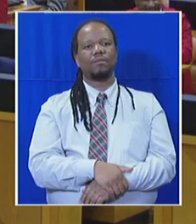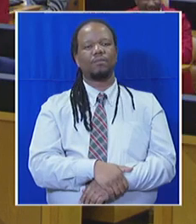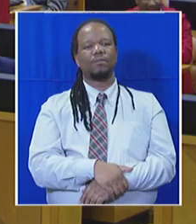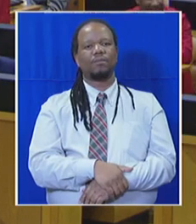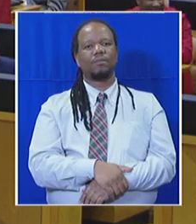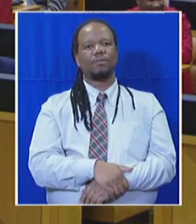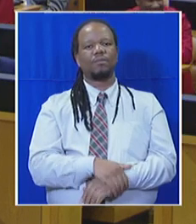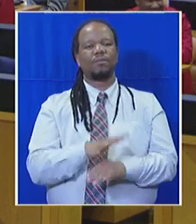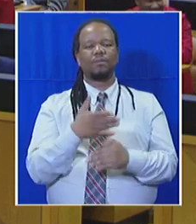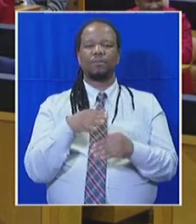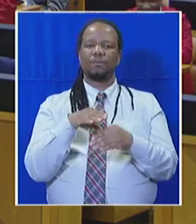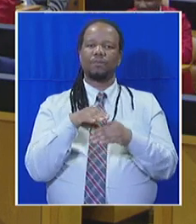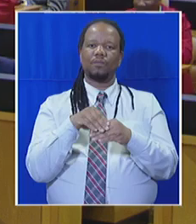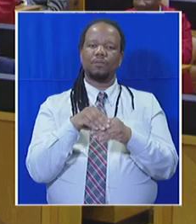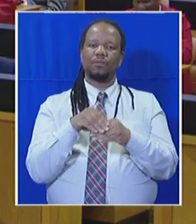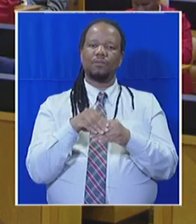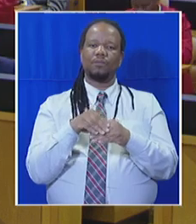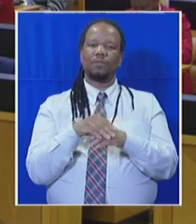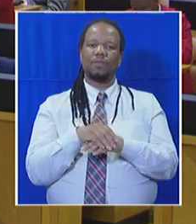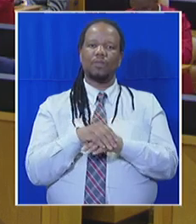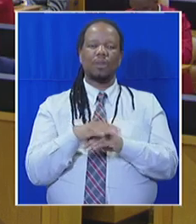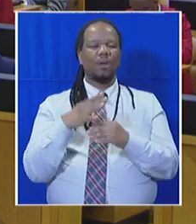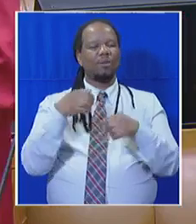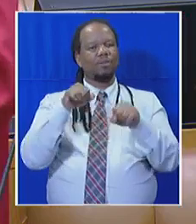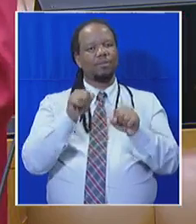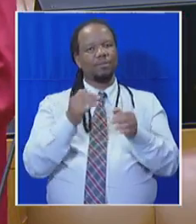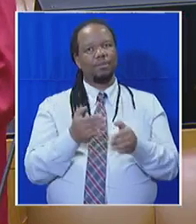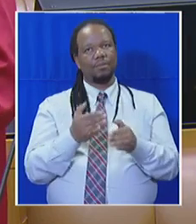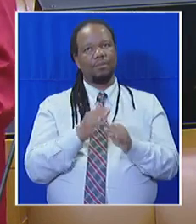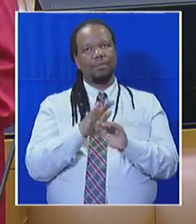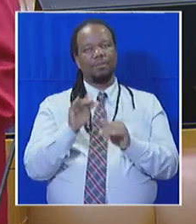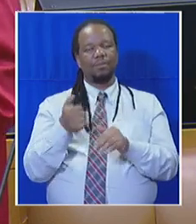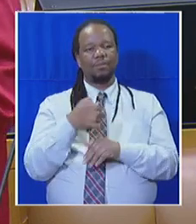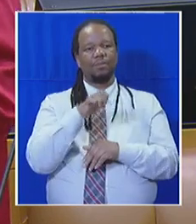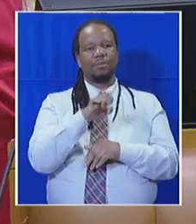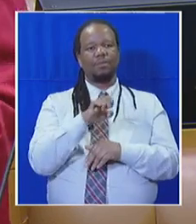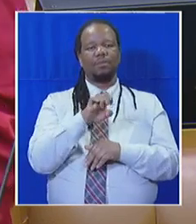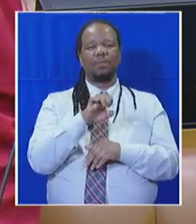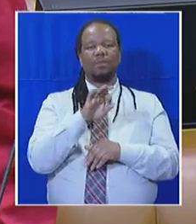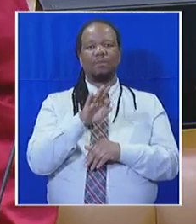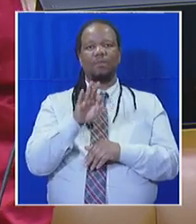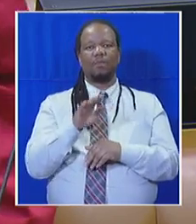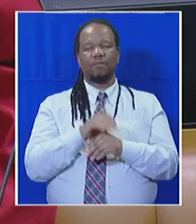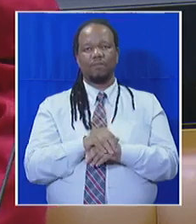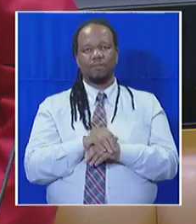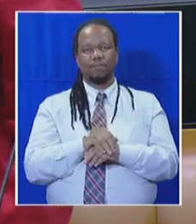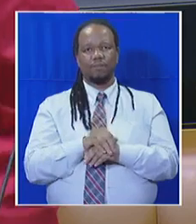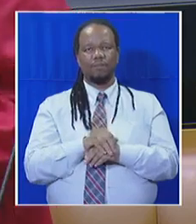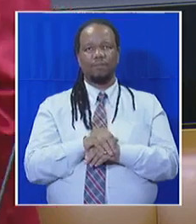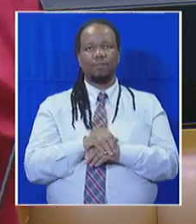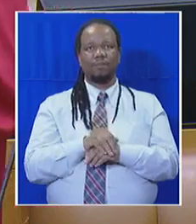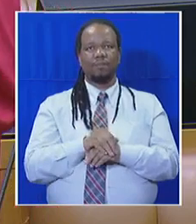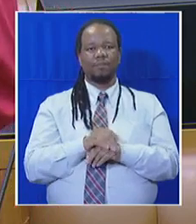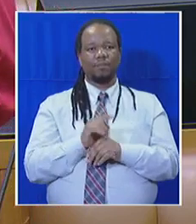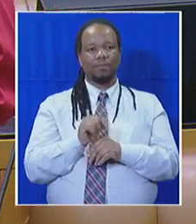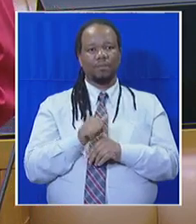Order, honourable members. House Chair, I rise on behalf of the EFF that in its next